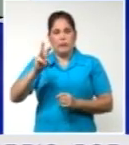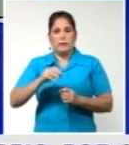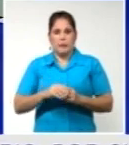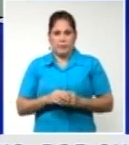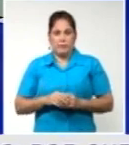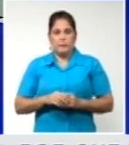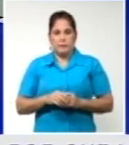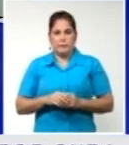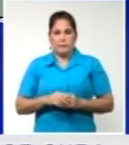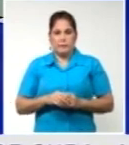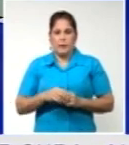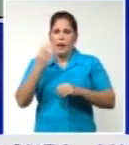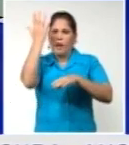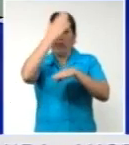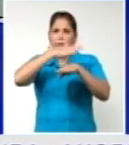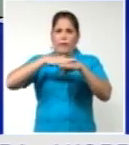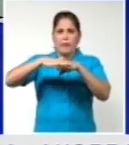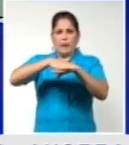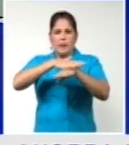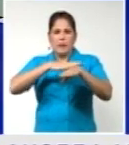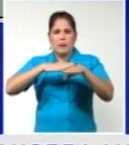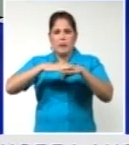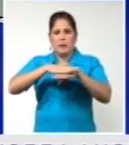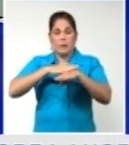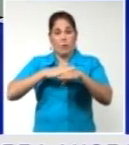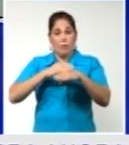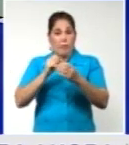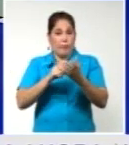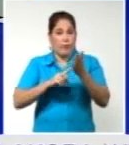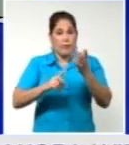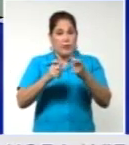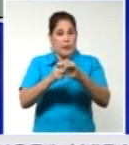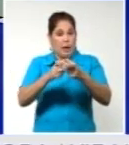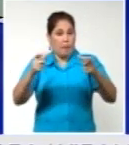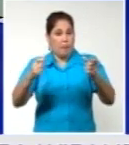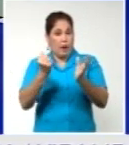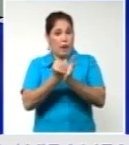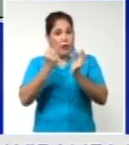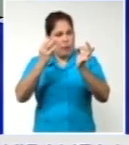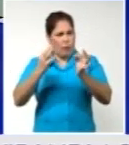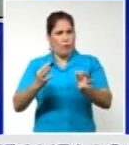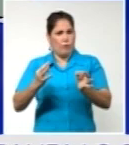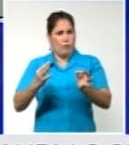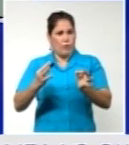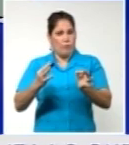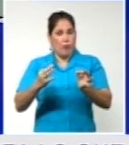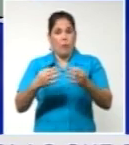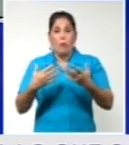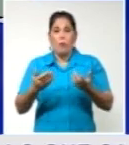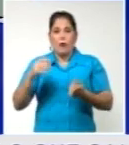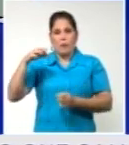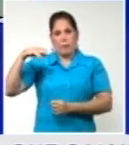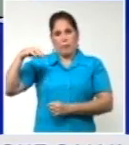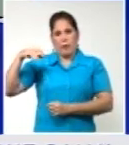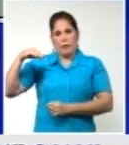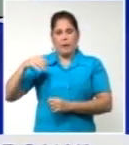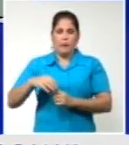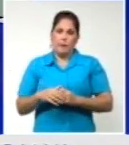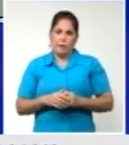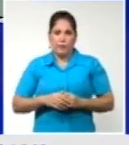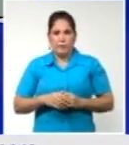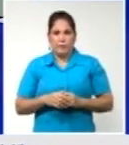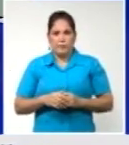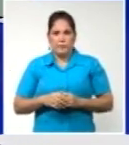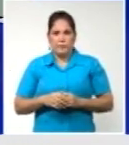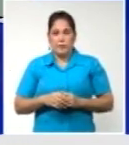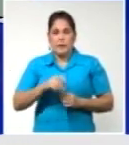del Rio has a rate of 33.05 after registering 193 positive cases over